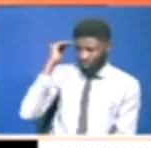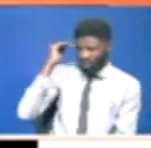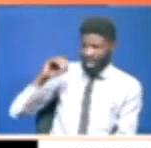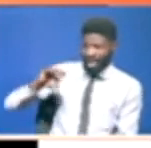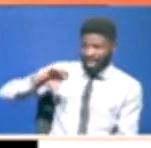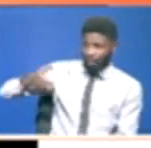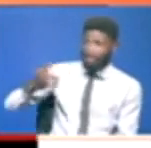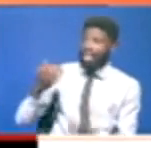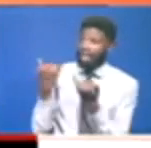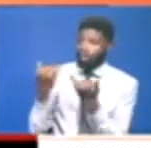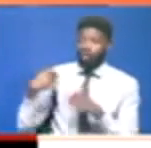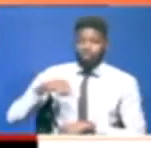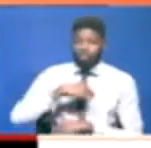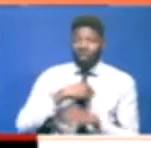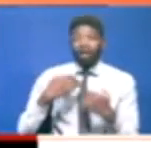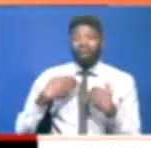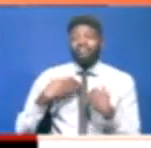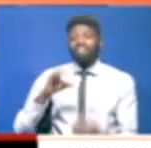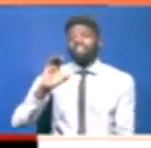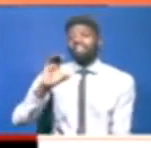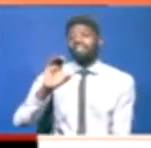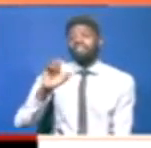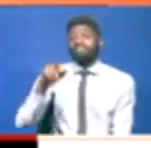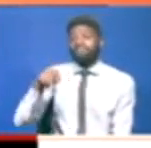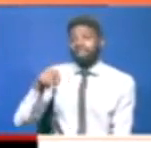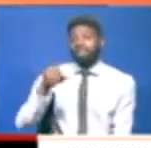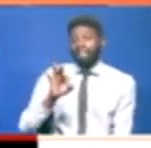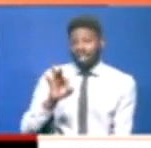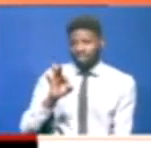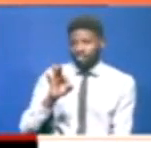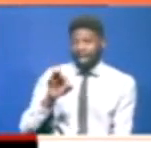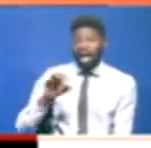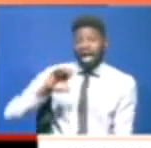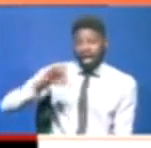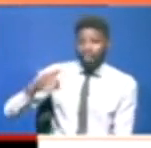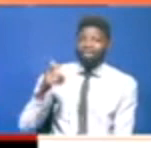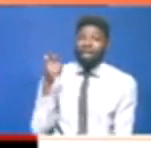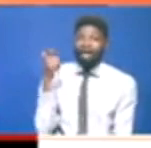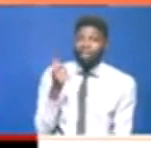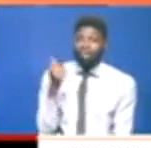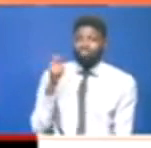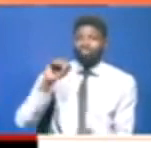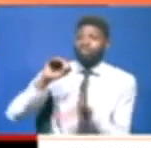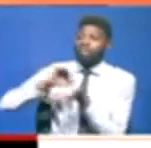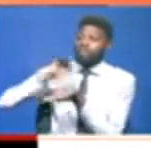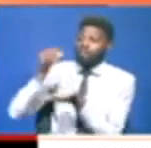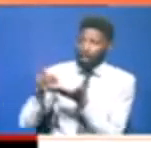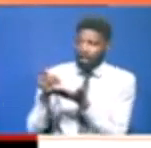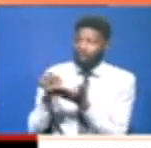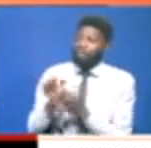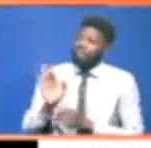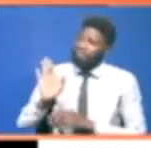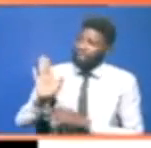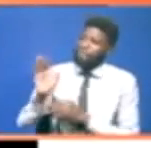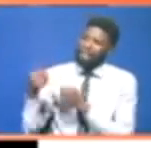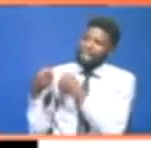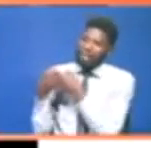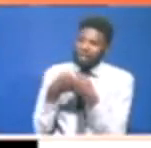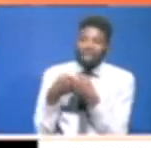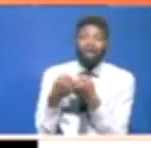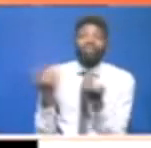the County Pension County Fund. Pension Fund. Now, the County Pension Fund, the challenge that they have been facing is they